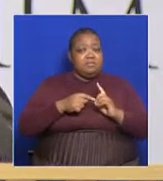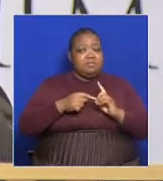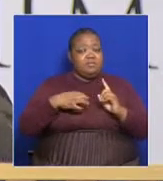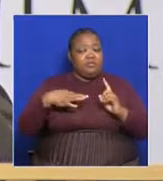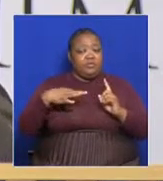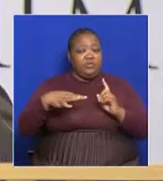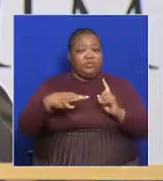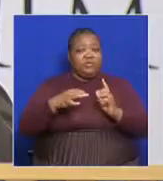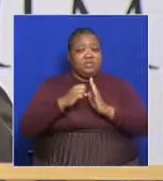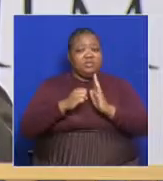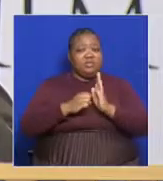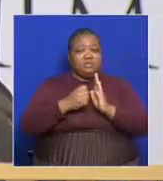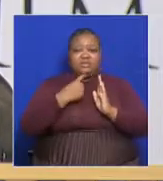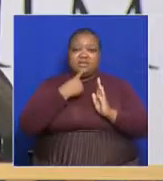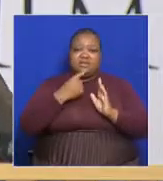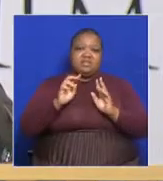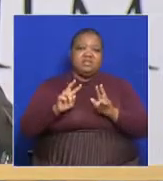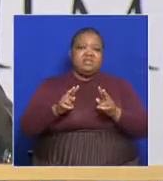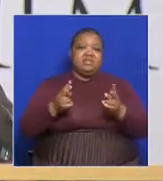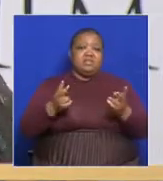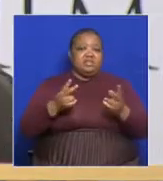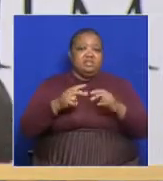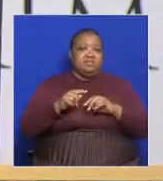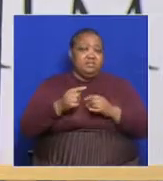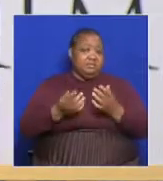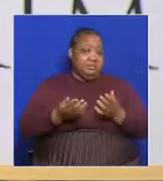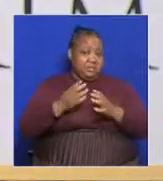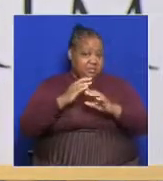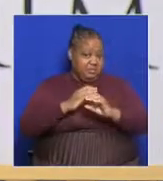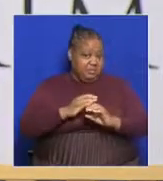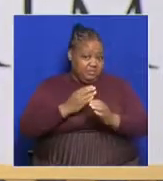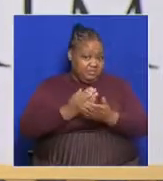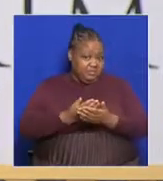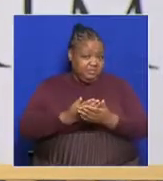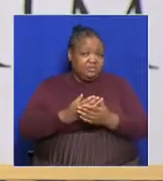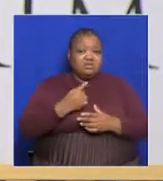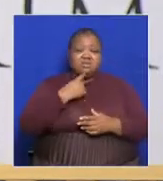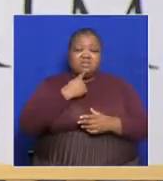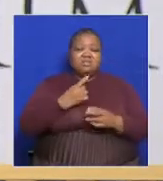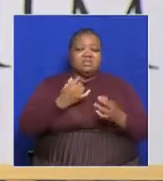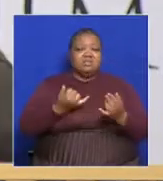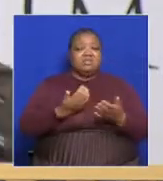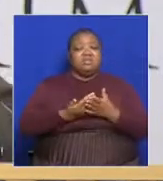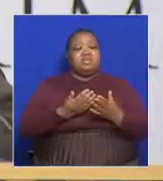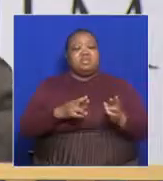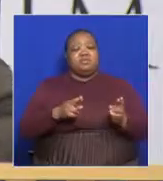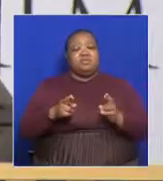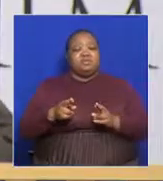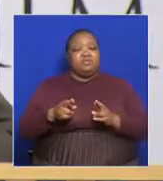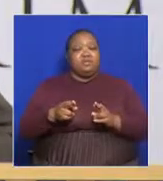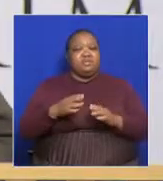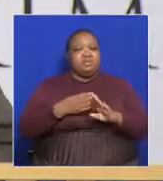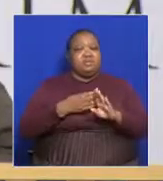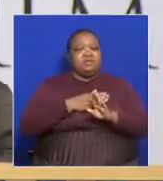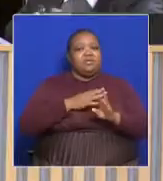otherwise. Maybe we look at that, Commissioner? Yes, I said you can refer us to it. Okay. But maybe before you do that, can we at least accept that